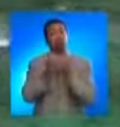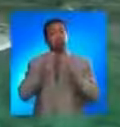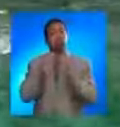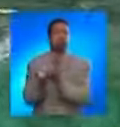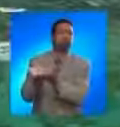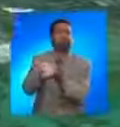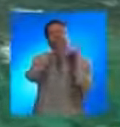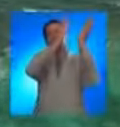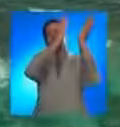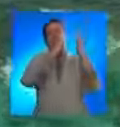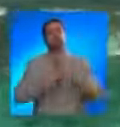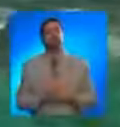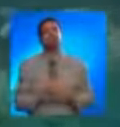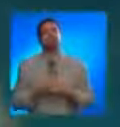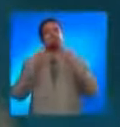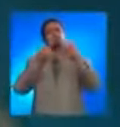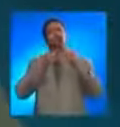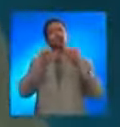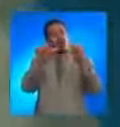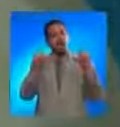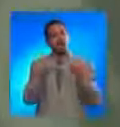including large ships.